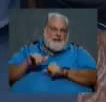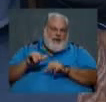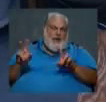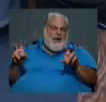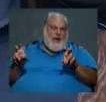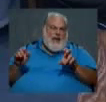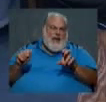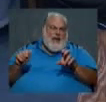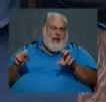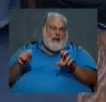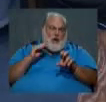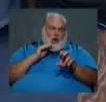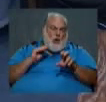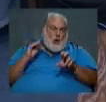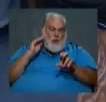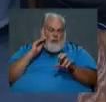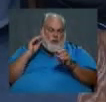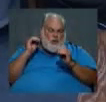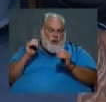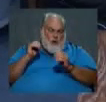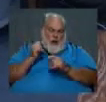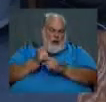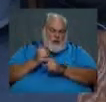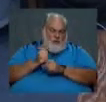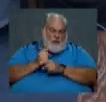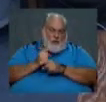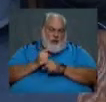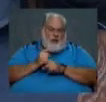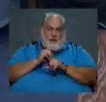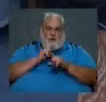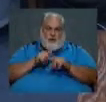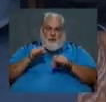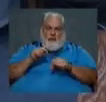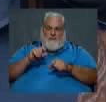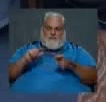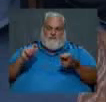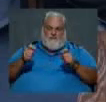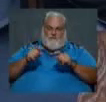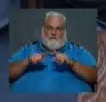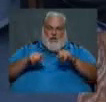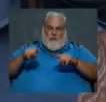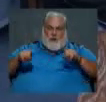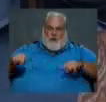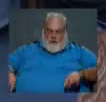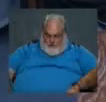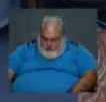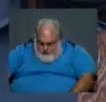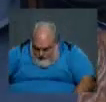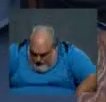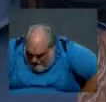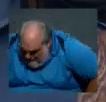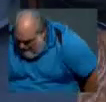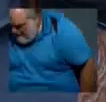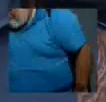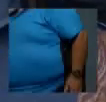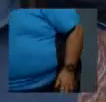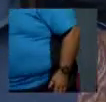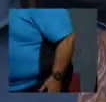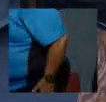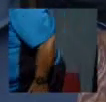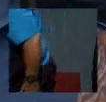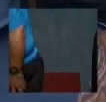at-home test that's being done that's not accurate, where the results could be varied? And I didn't know that the homeless were able to pay rent